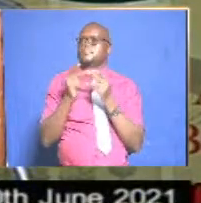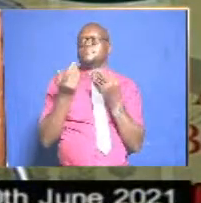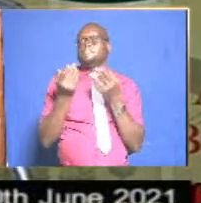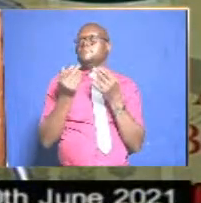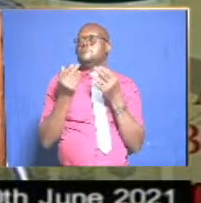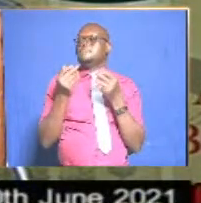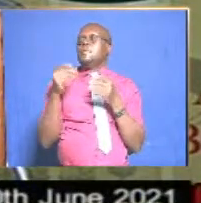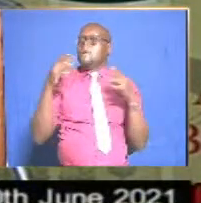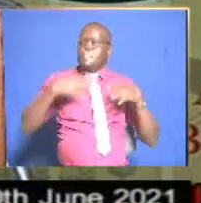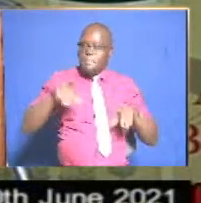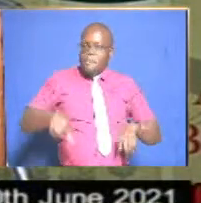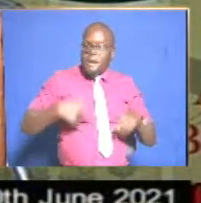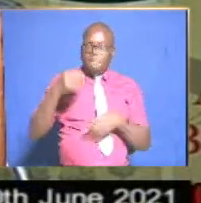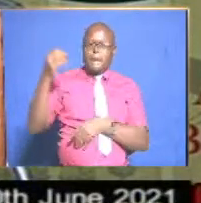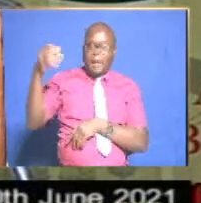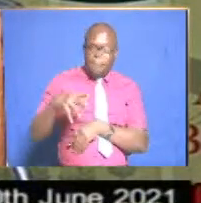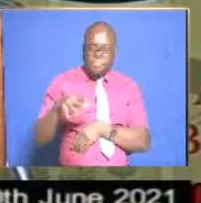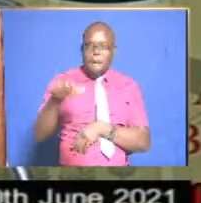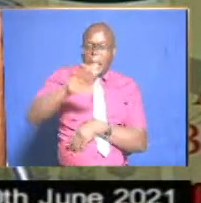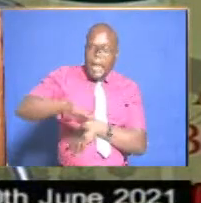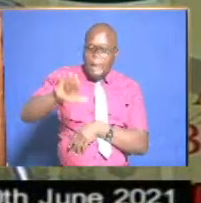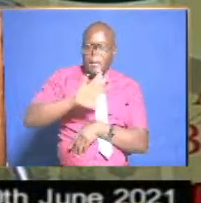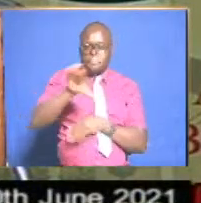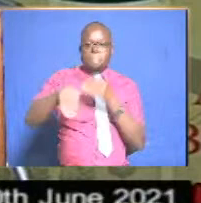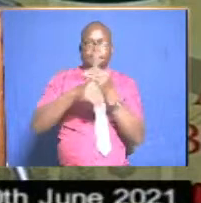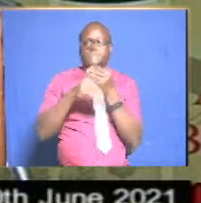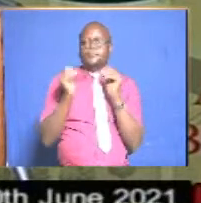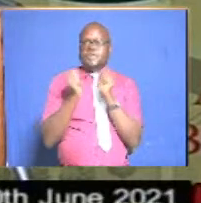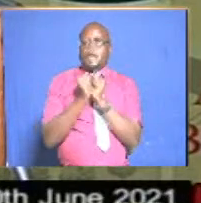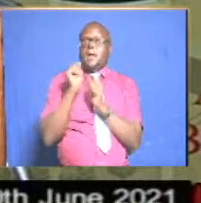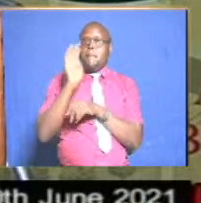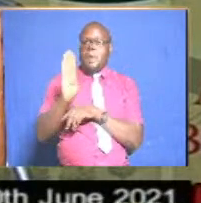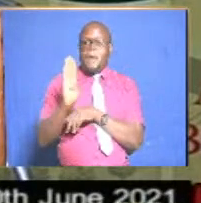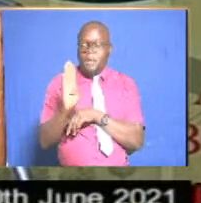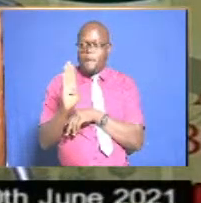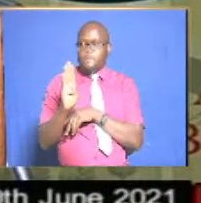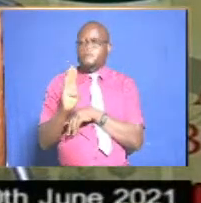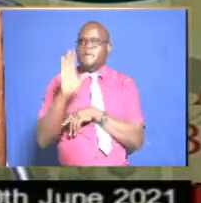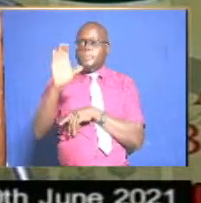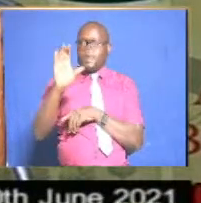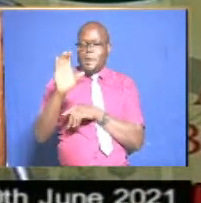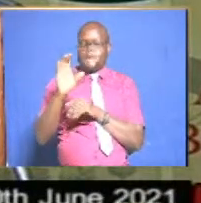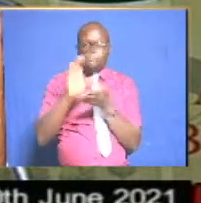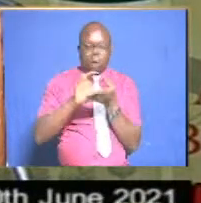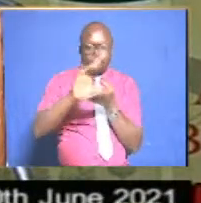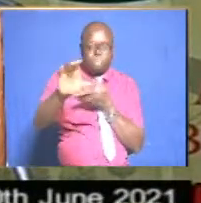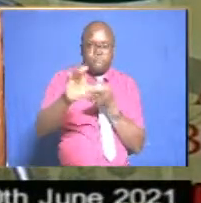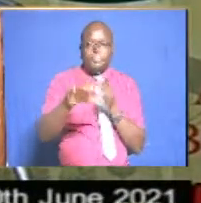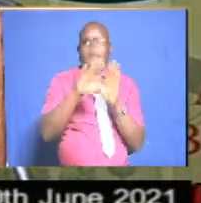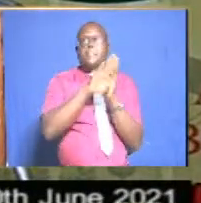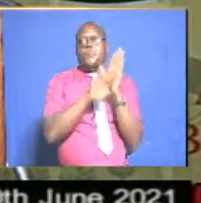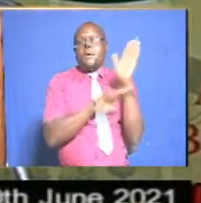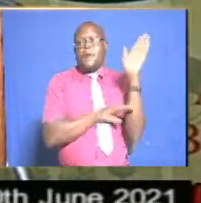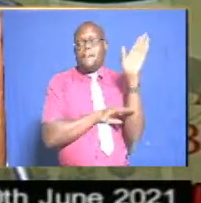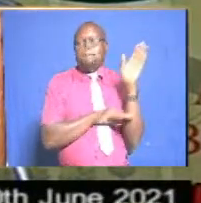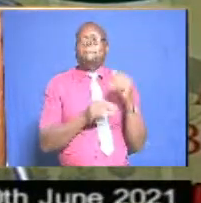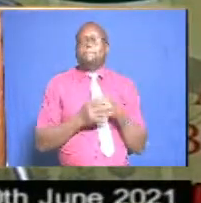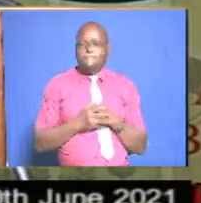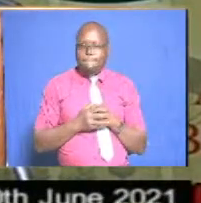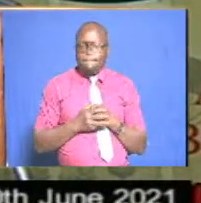urban vulnerable, with an additional KES 10 billion to the cash transfer program. Mr.